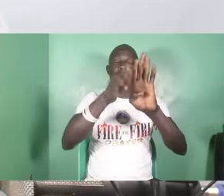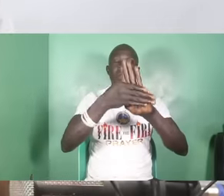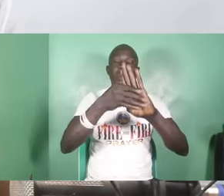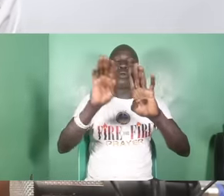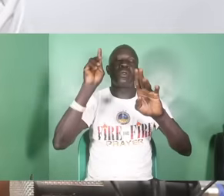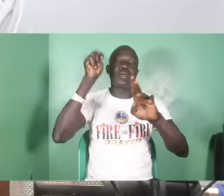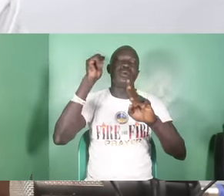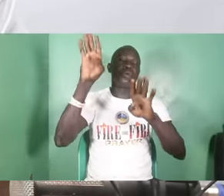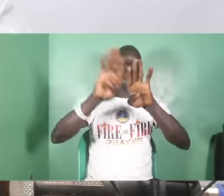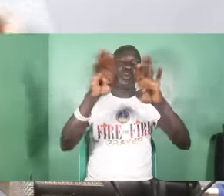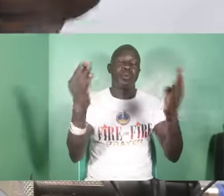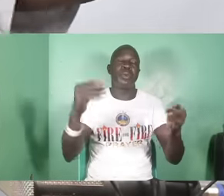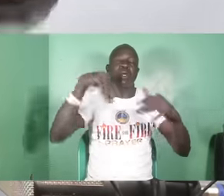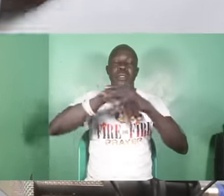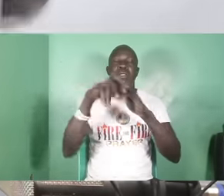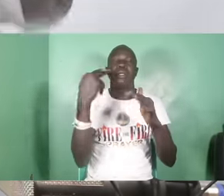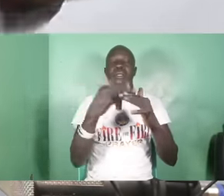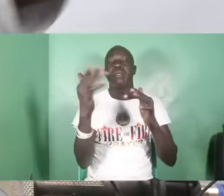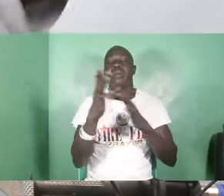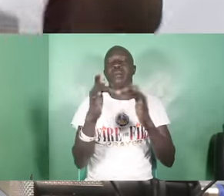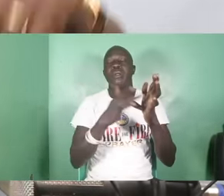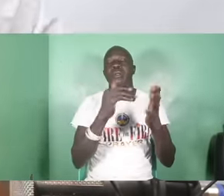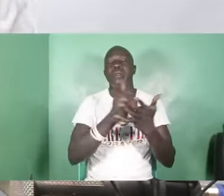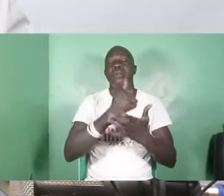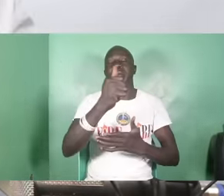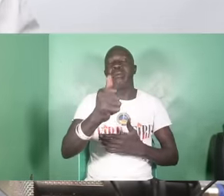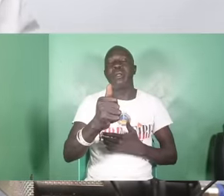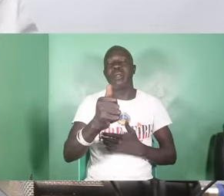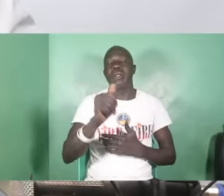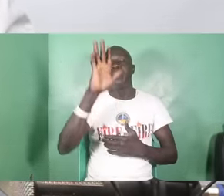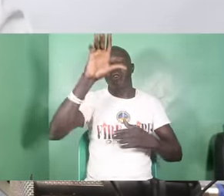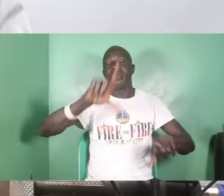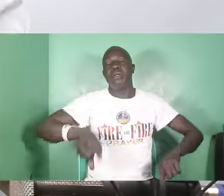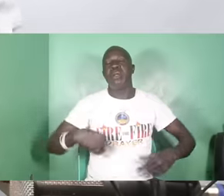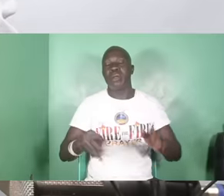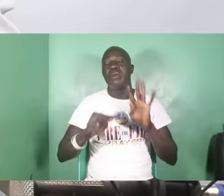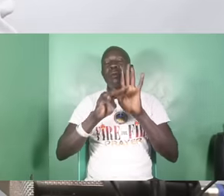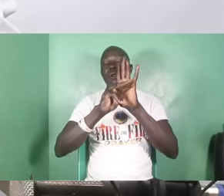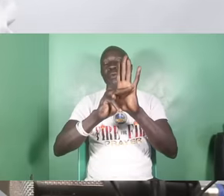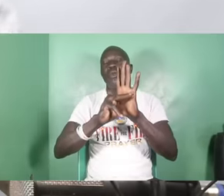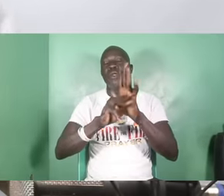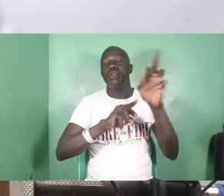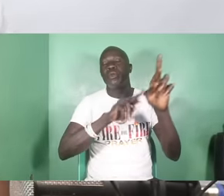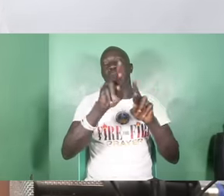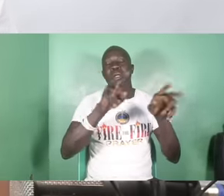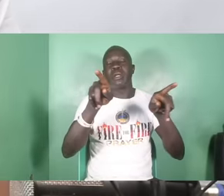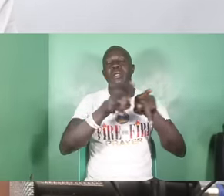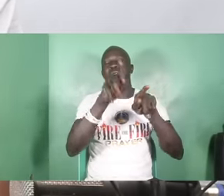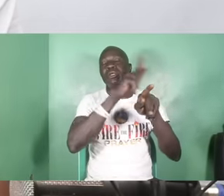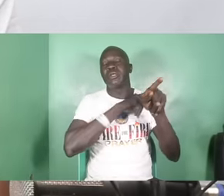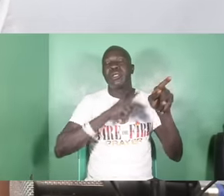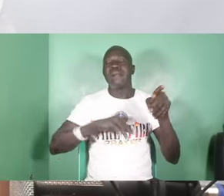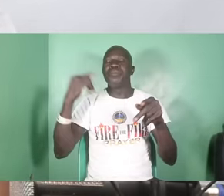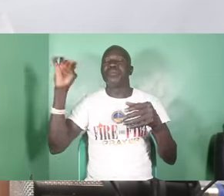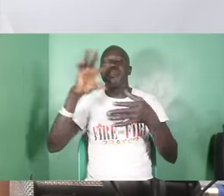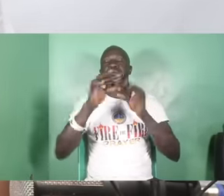na in the name aye ra for amen wa de se bi o emi